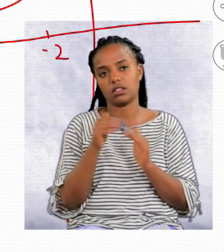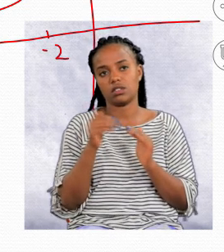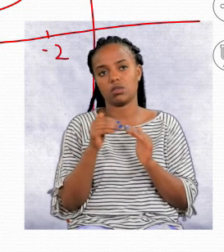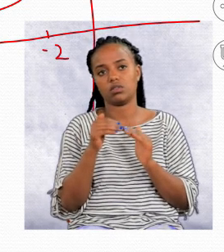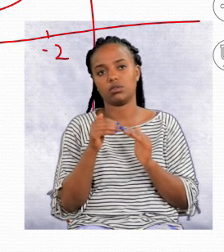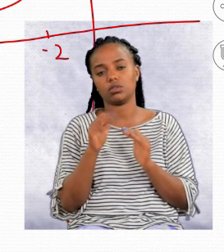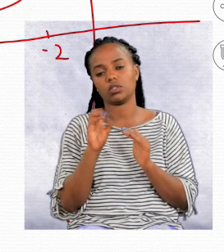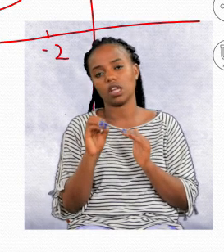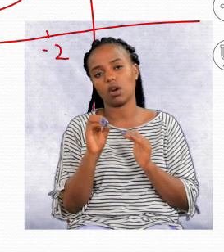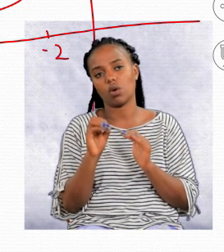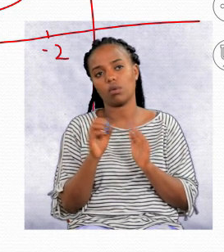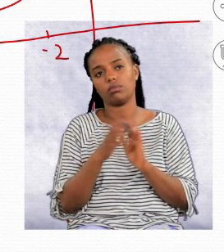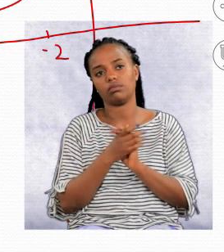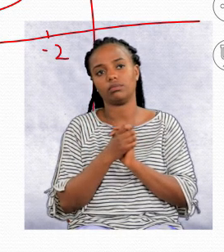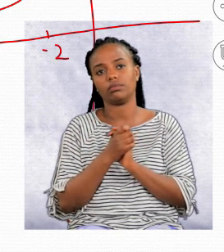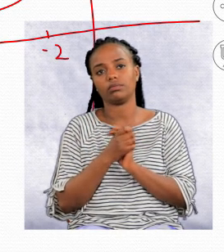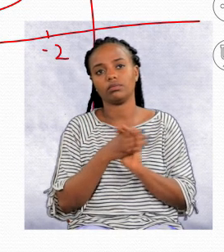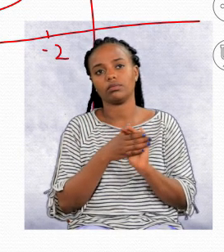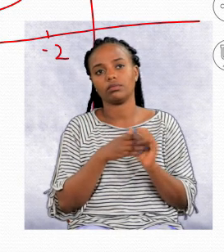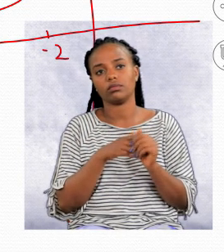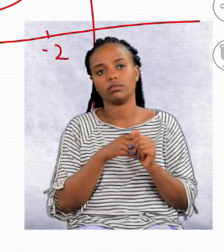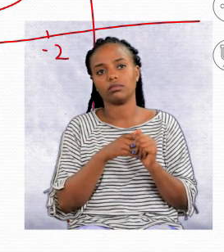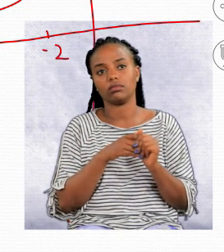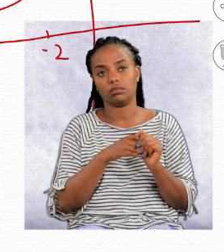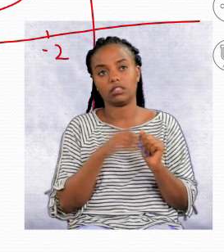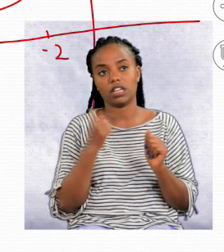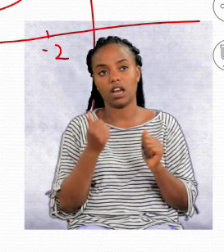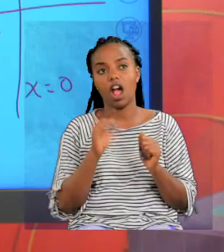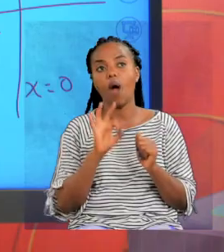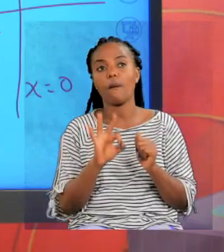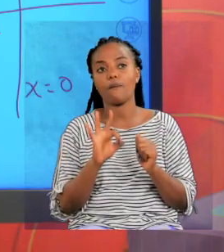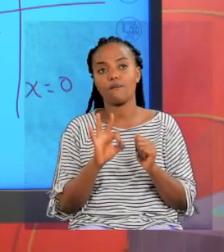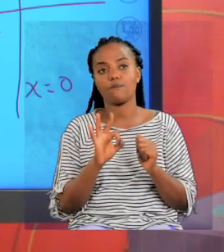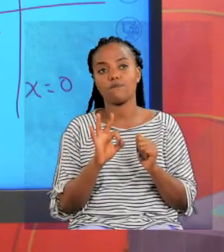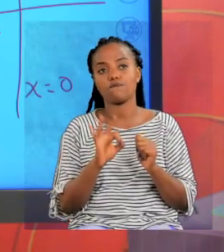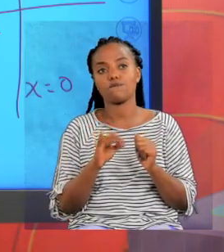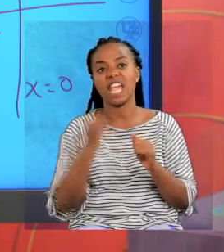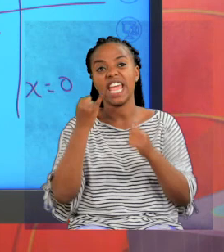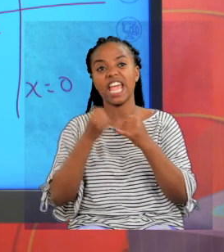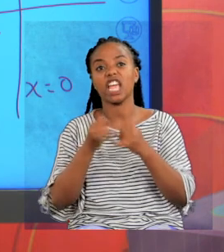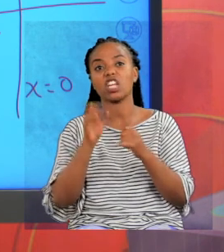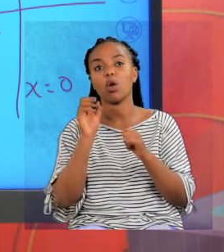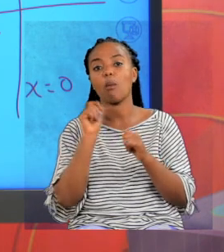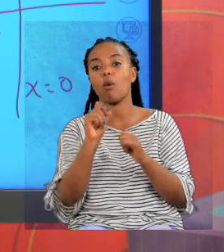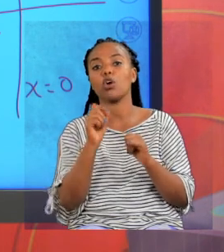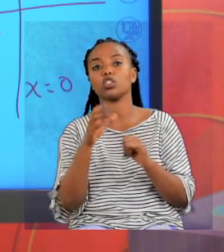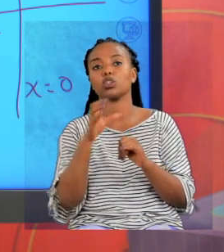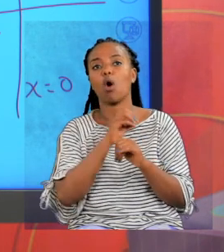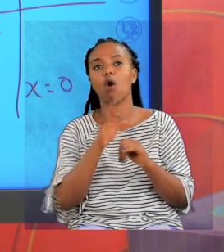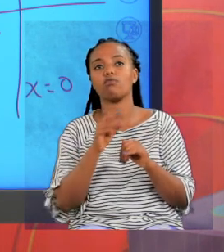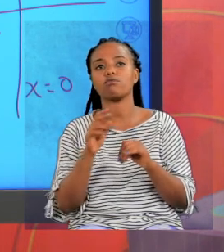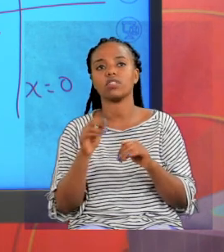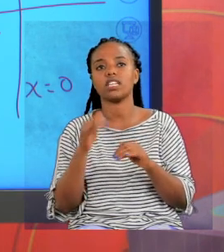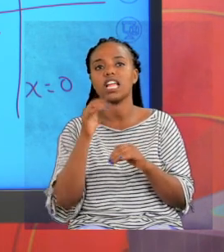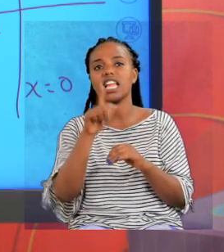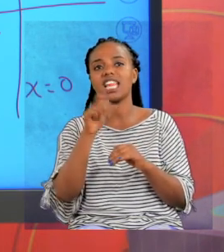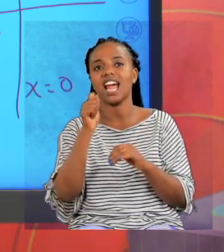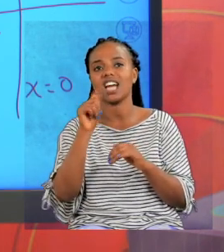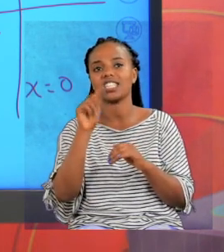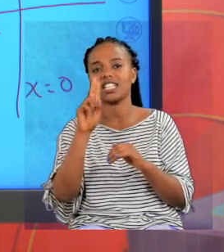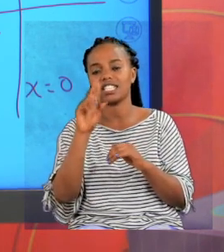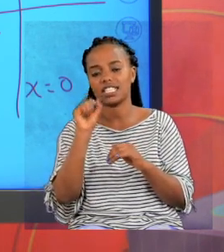to 0. What else? F, endpoints of latus rectum. To find the endpoints of latus